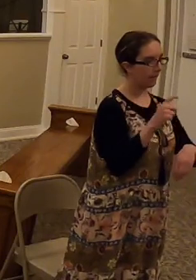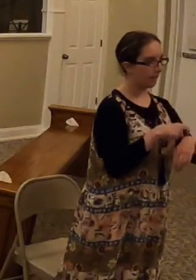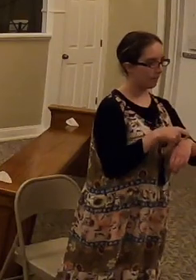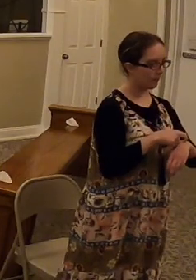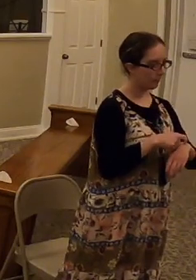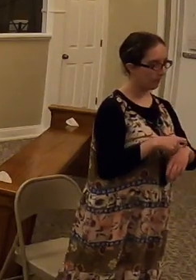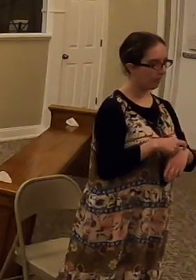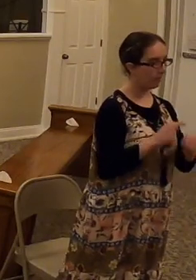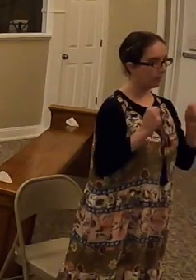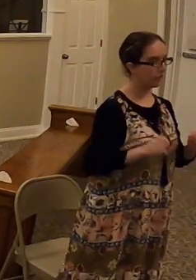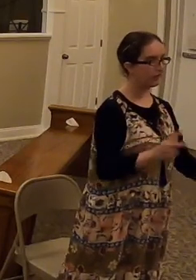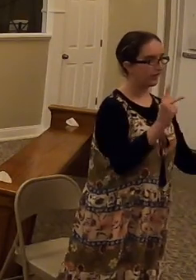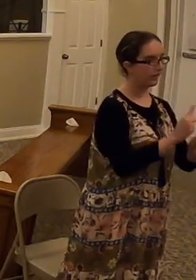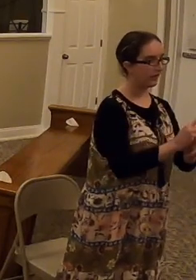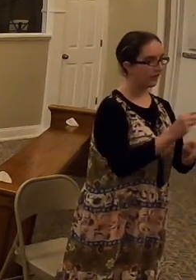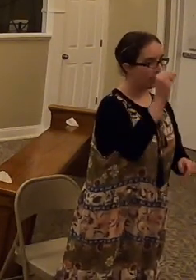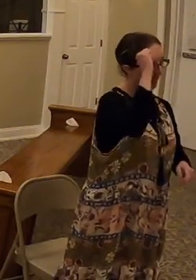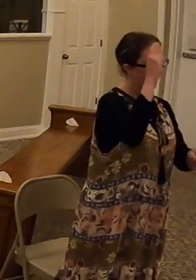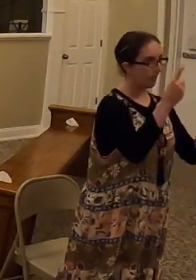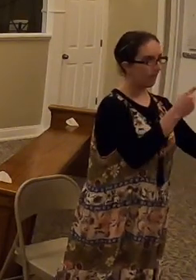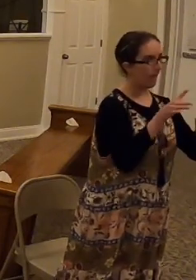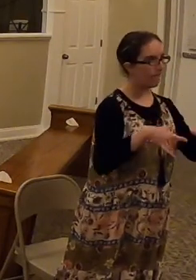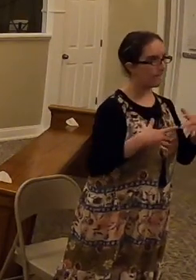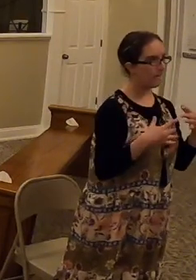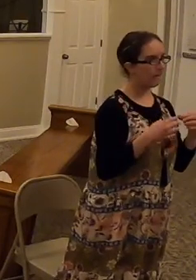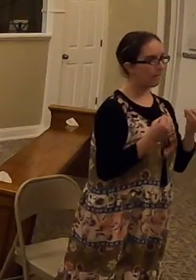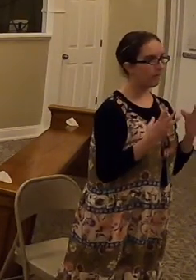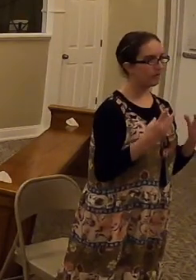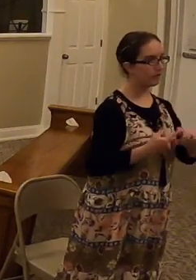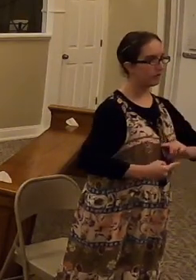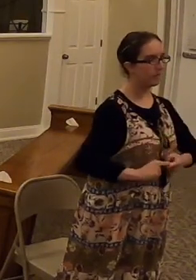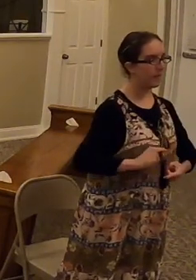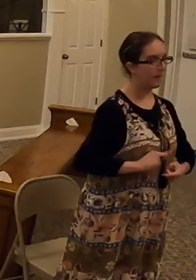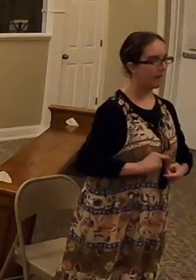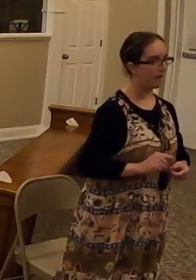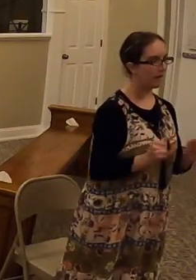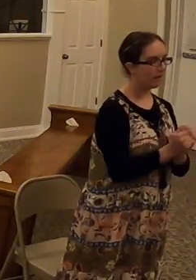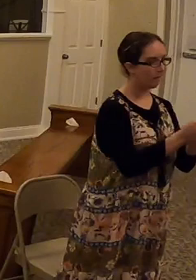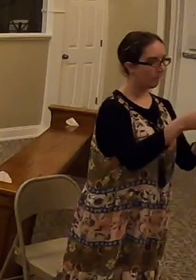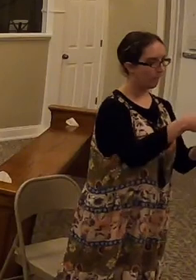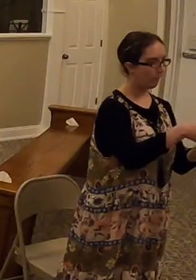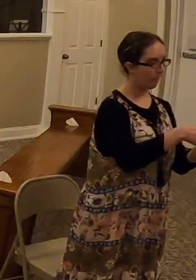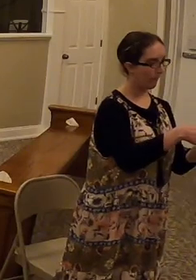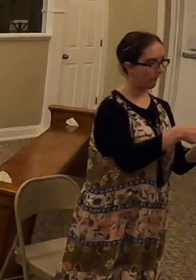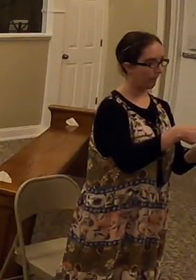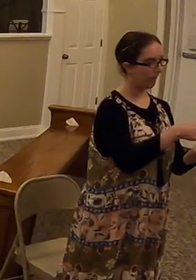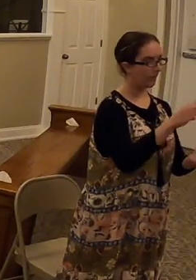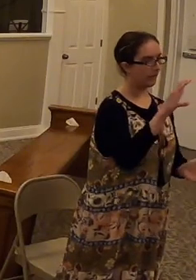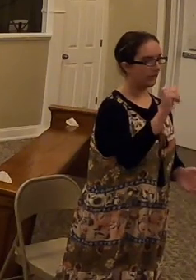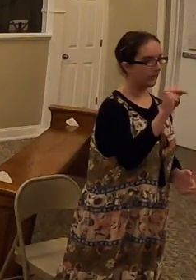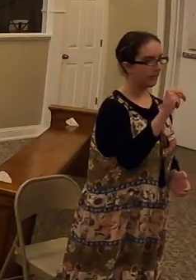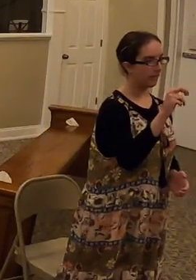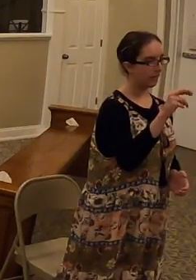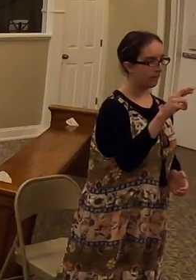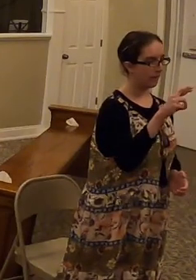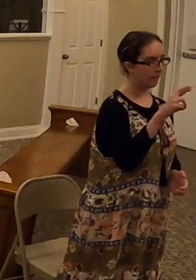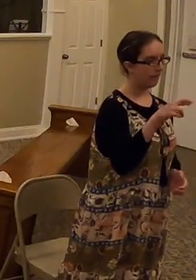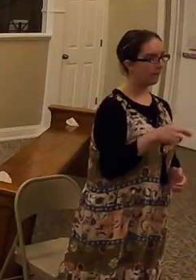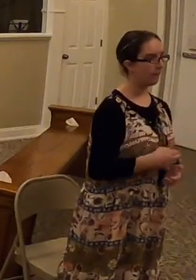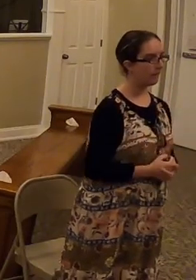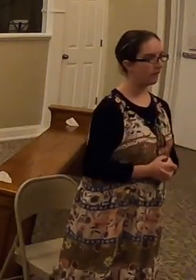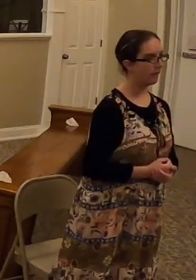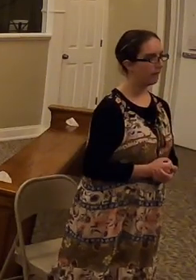course, we're trying to keep him from feeling as much pain as possible with this particular type of cancer he's got.